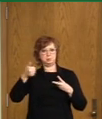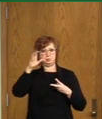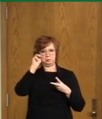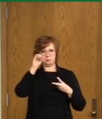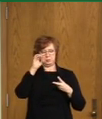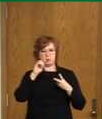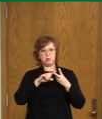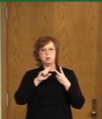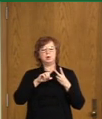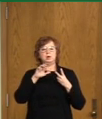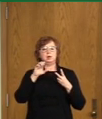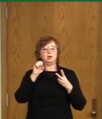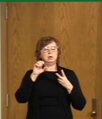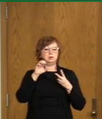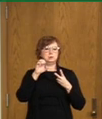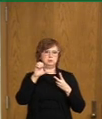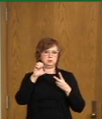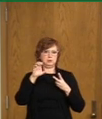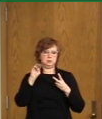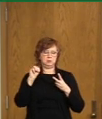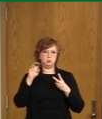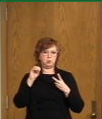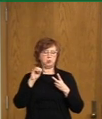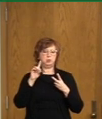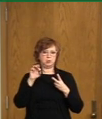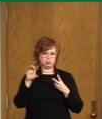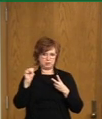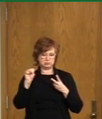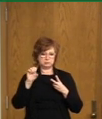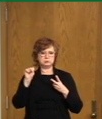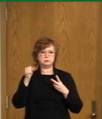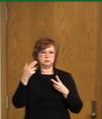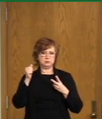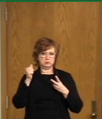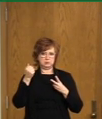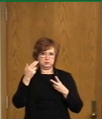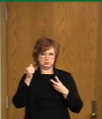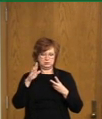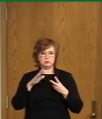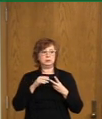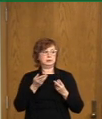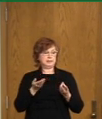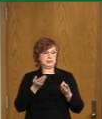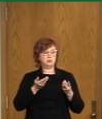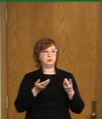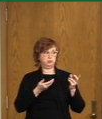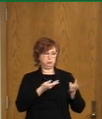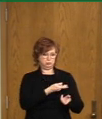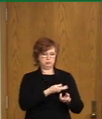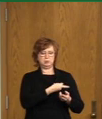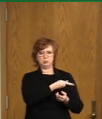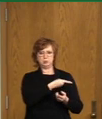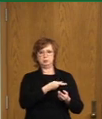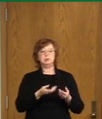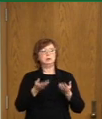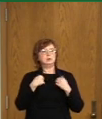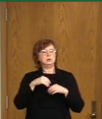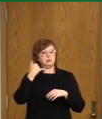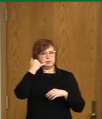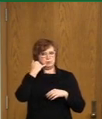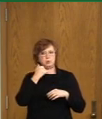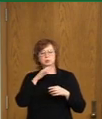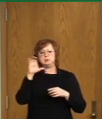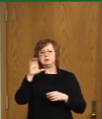and Saskatchewan's Chief Medical Health Officer, Dr. Shahab. As well, joining us on the line is the CEO